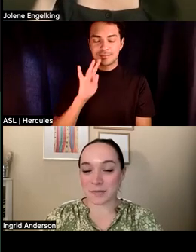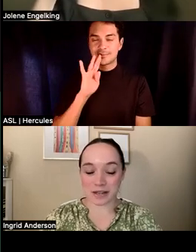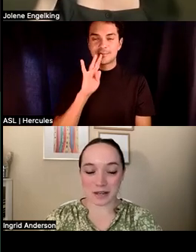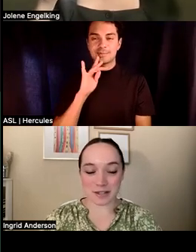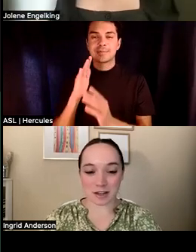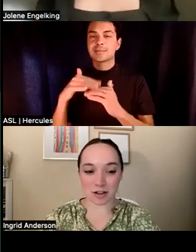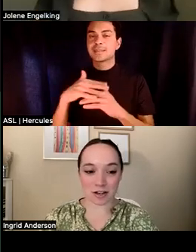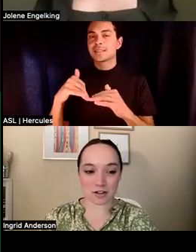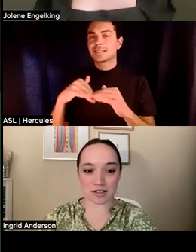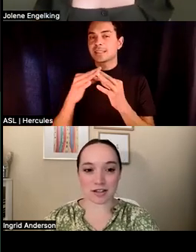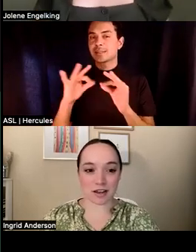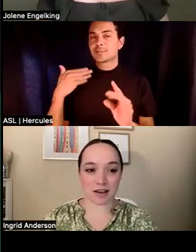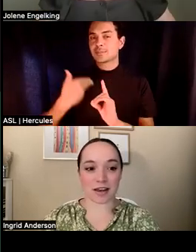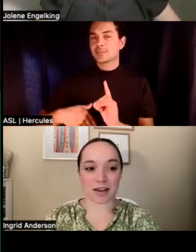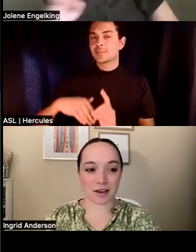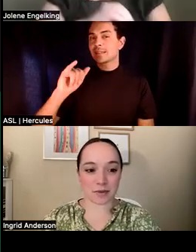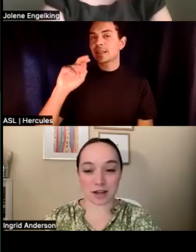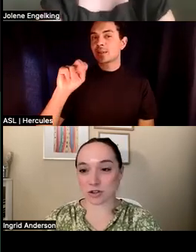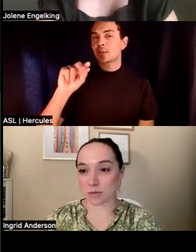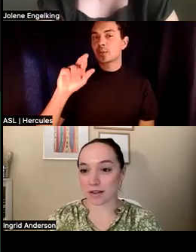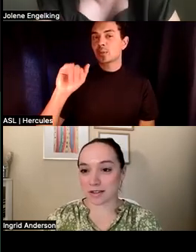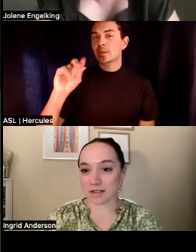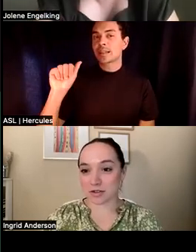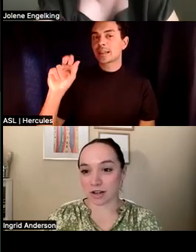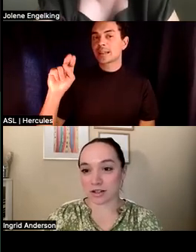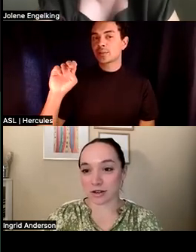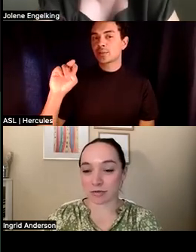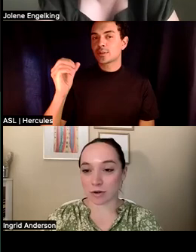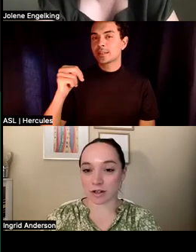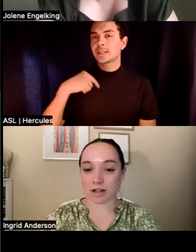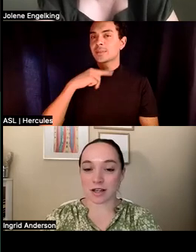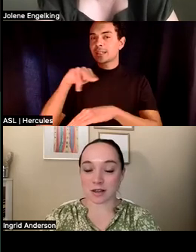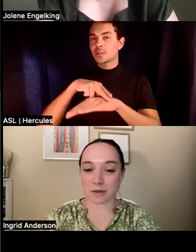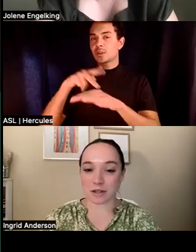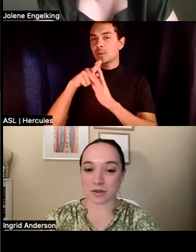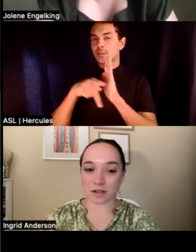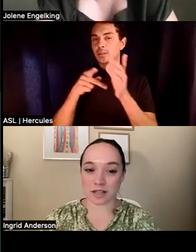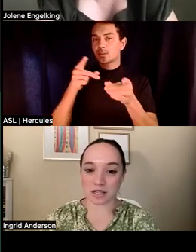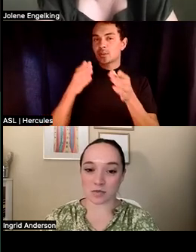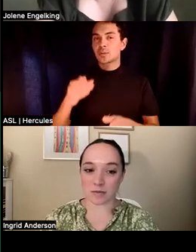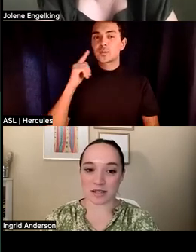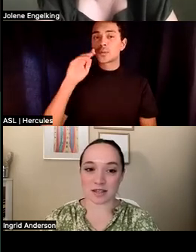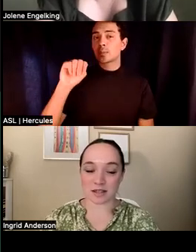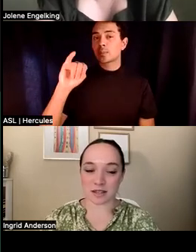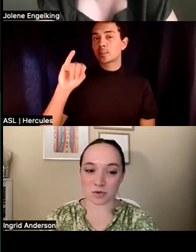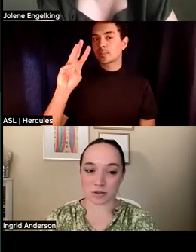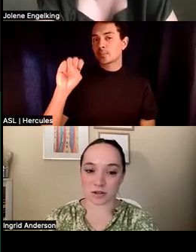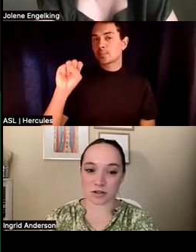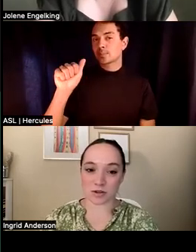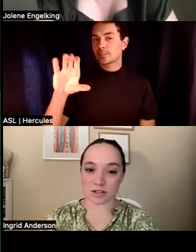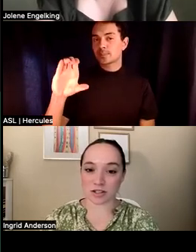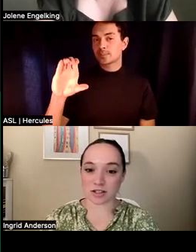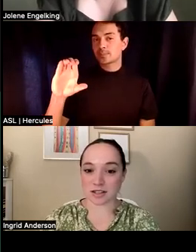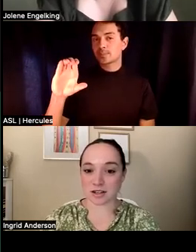Hello, my name is Ingrid Anderson. I am the National Policy Director for the Minnesota Indian Women's Sexual